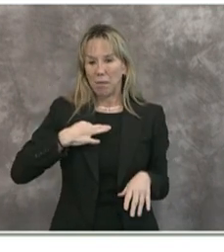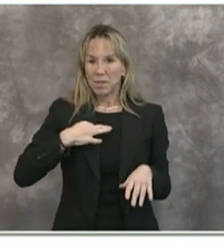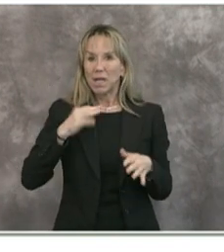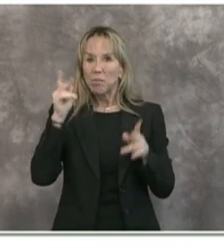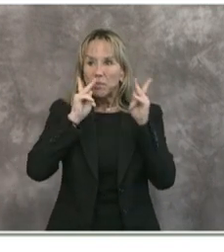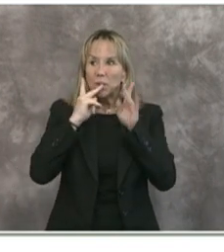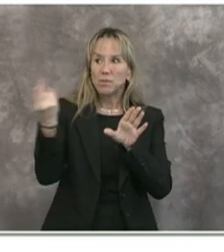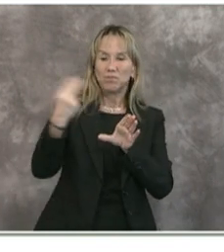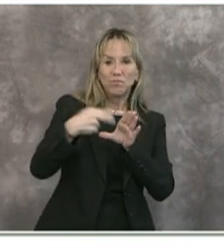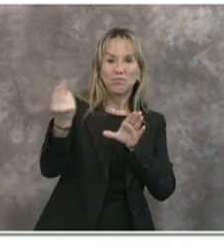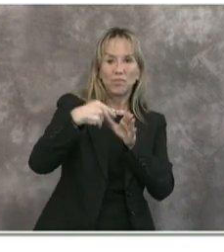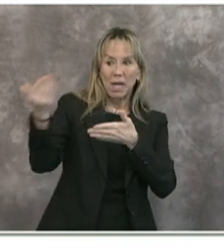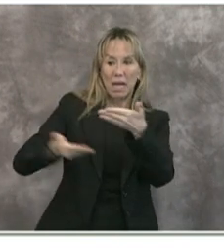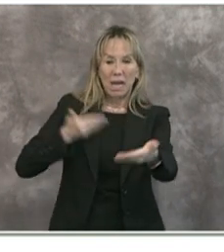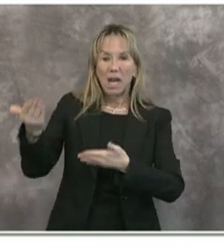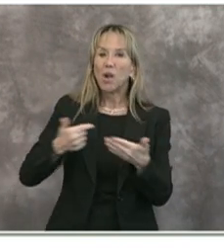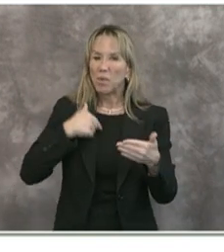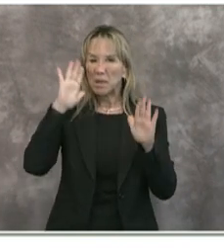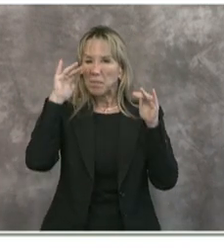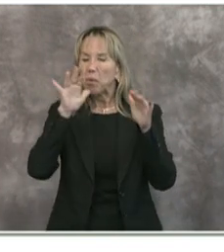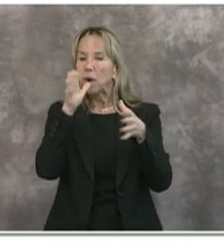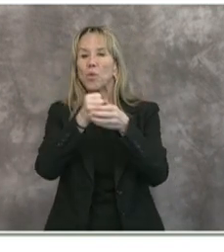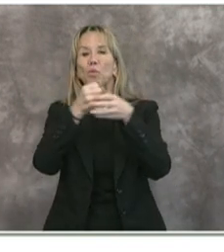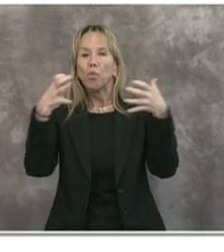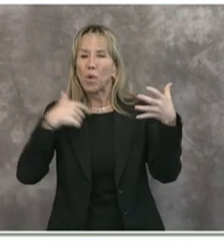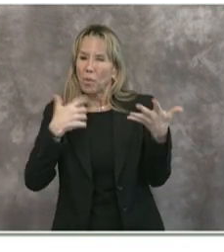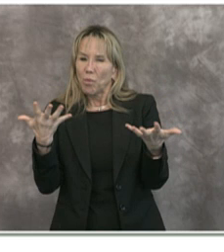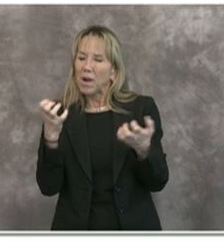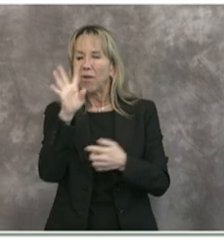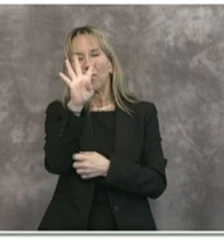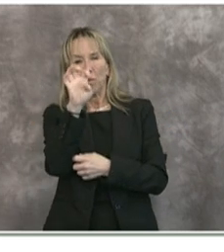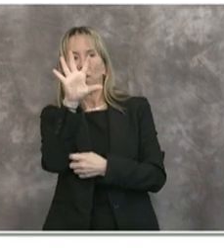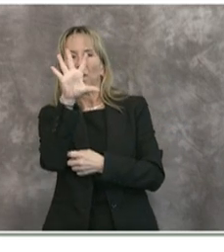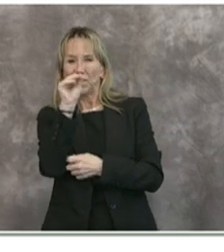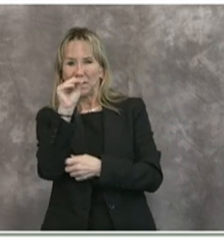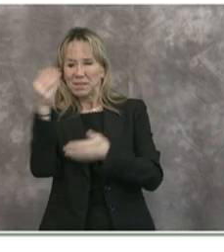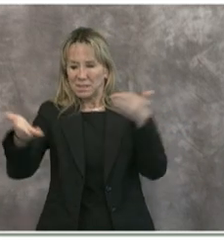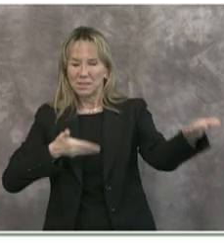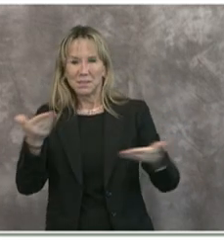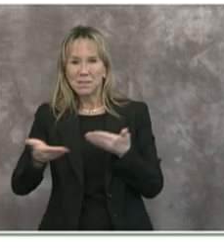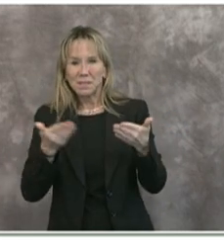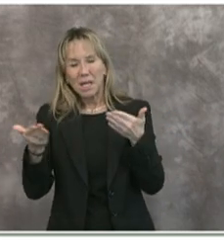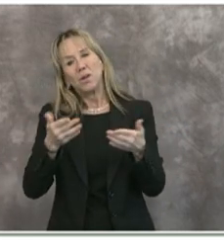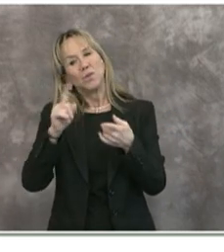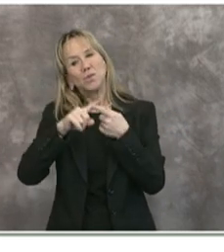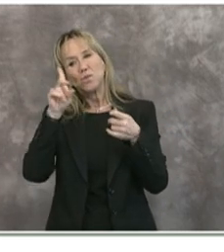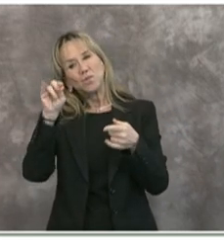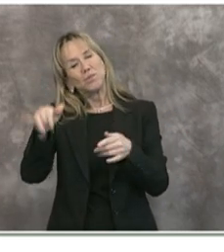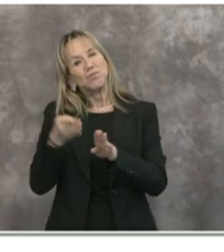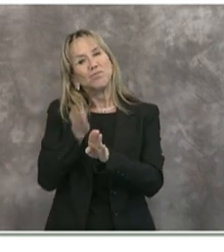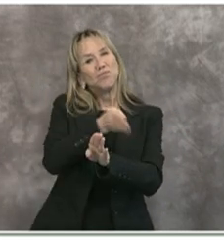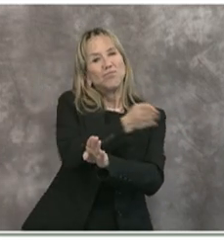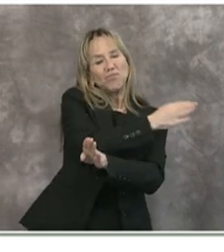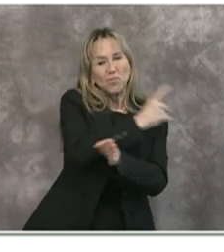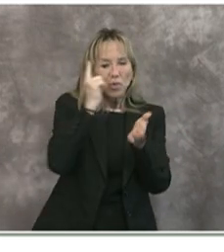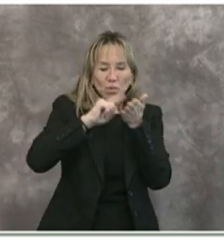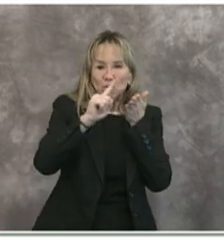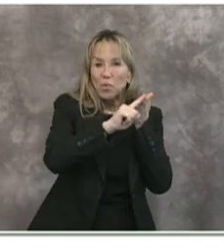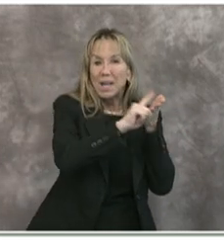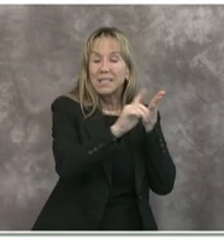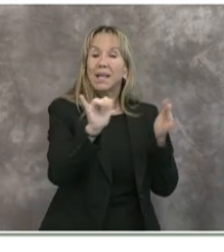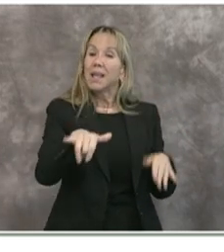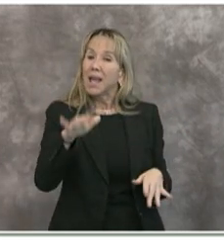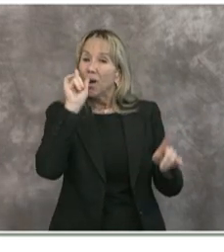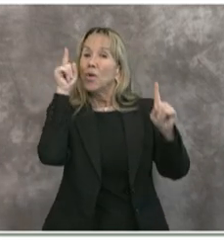to continue to grow. And again, the 450 goal is just an initial goal. It's just something to organize around getting to. The real